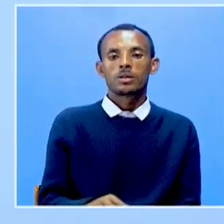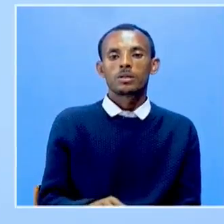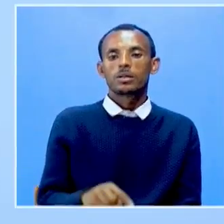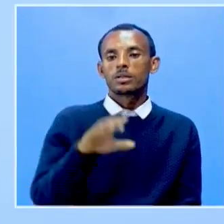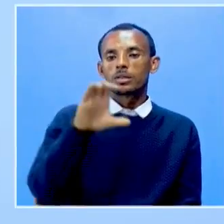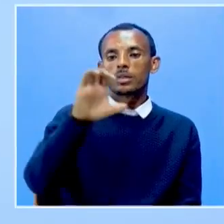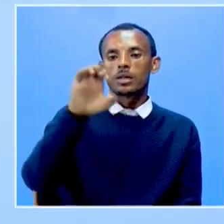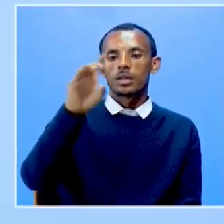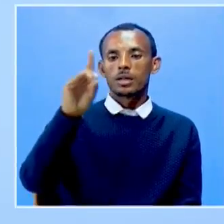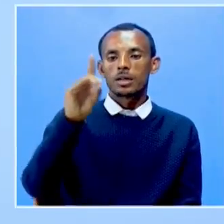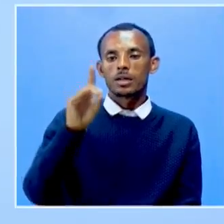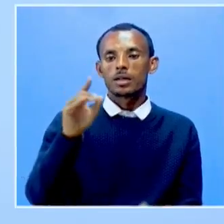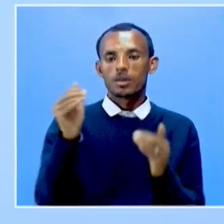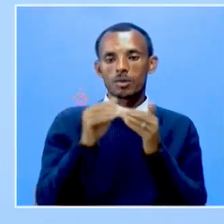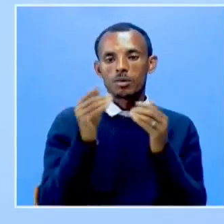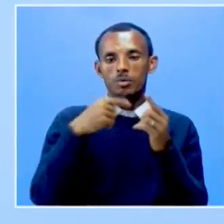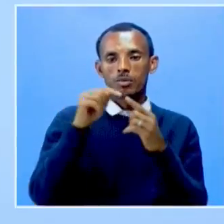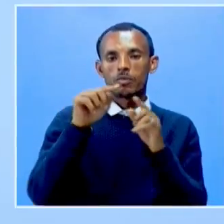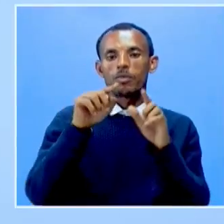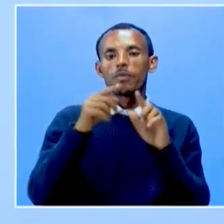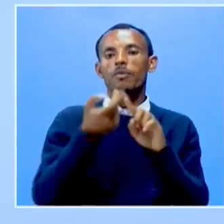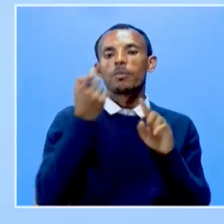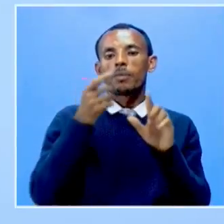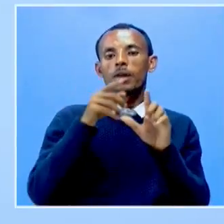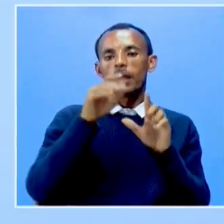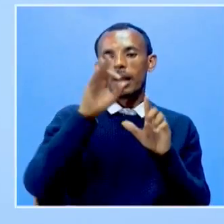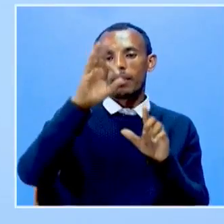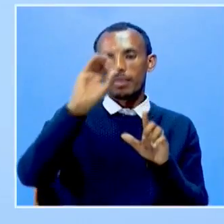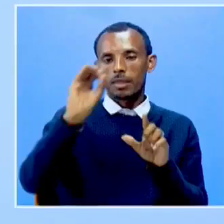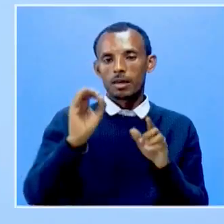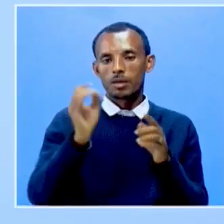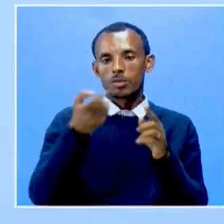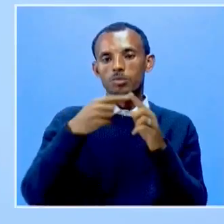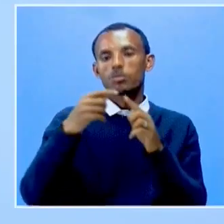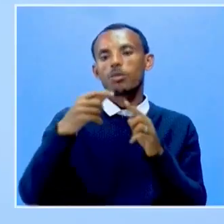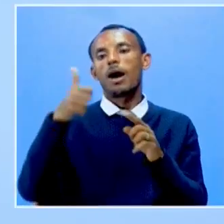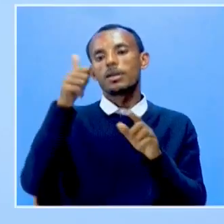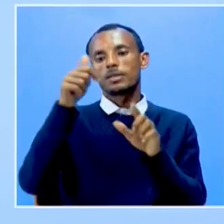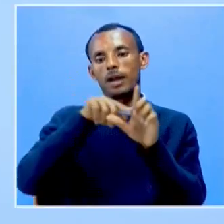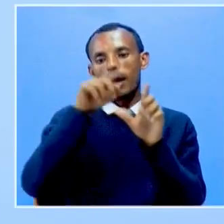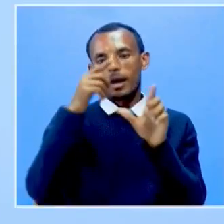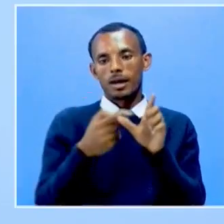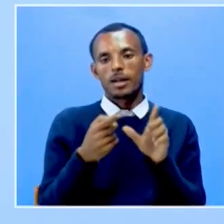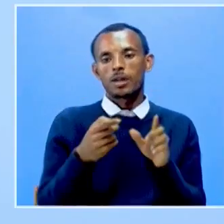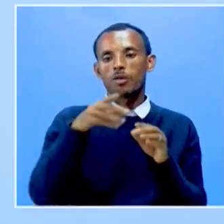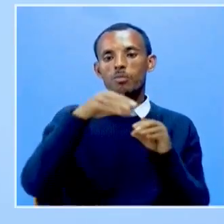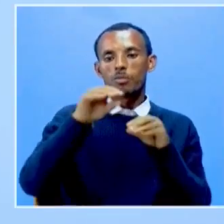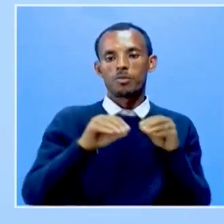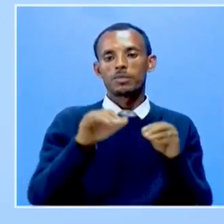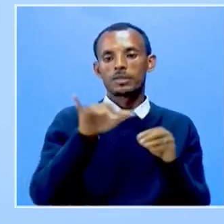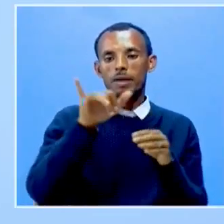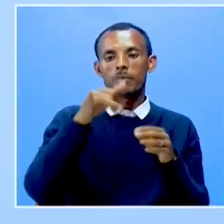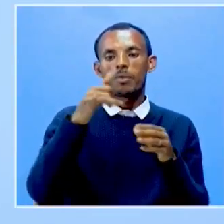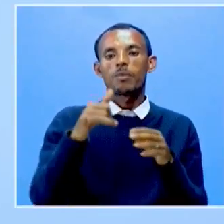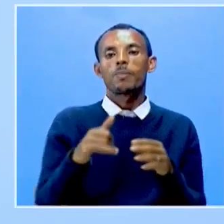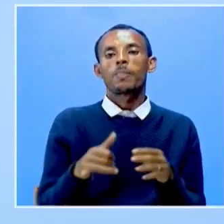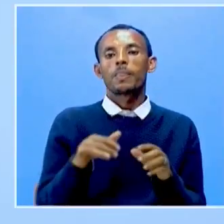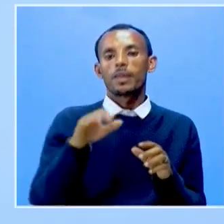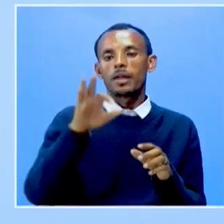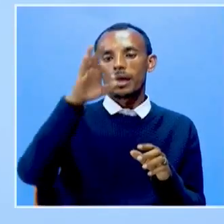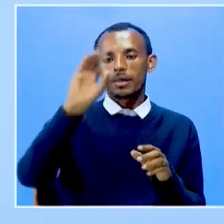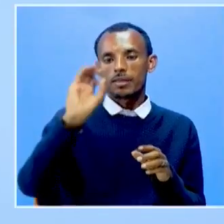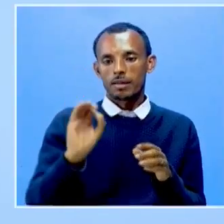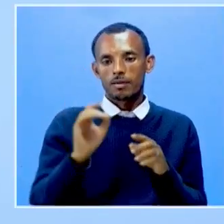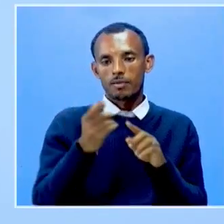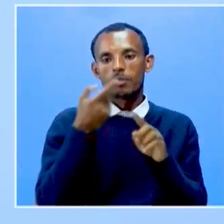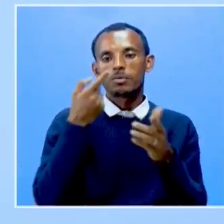CED from 90 degree to this angle. You move in the same order for the other triangle. So from 90 degree to this